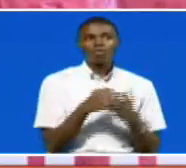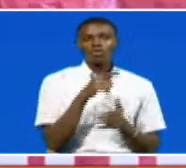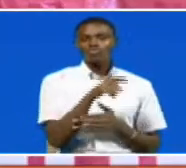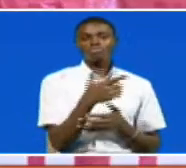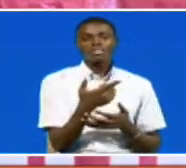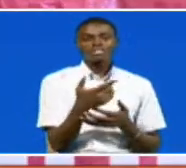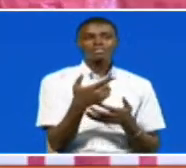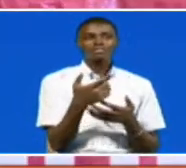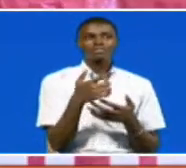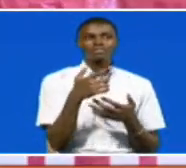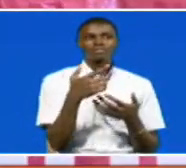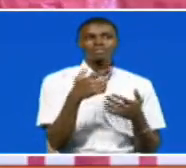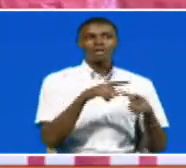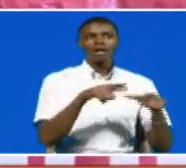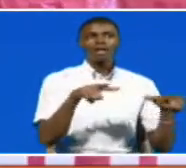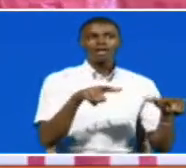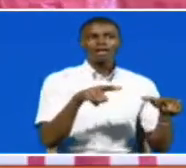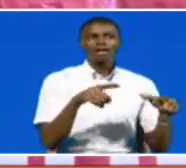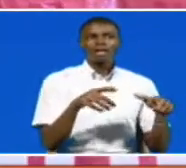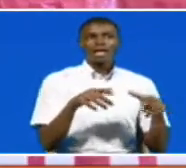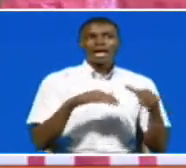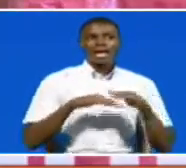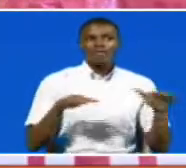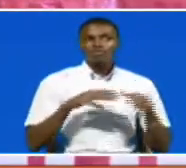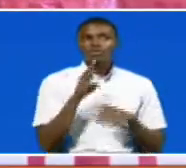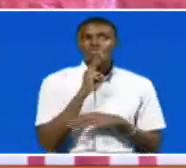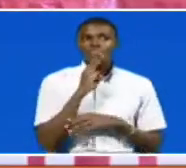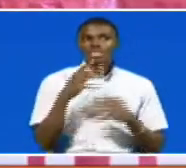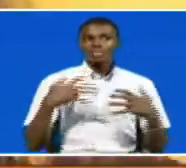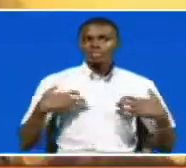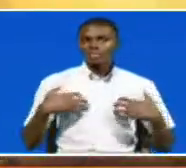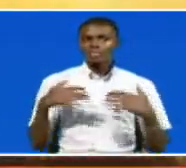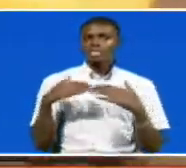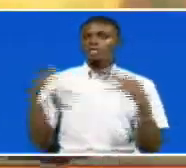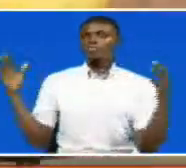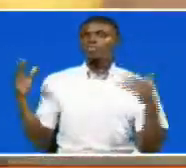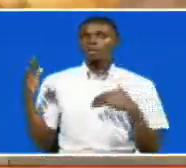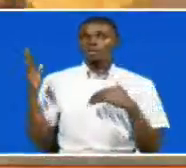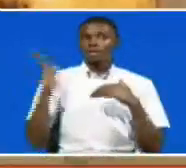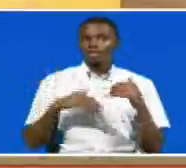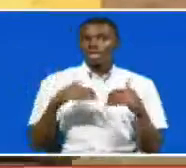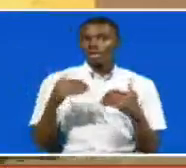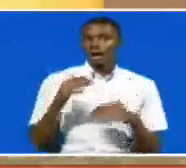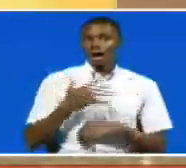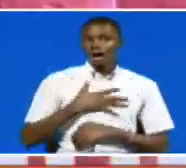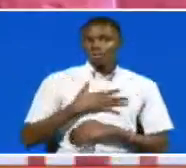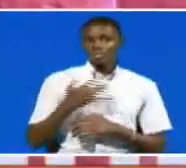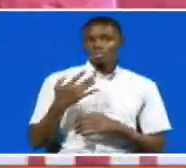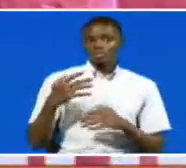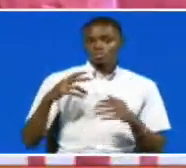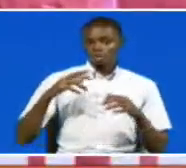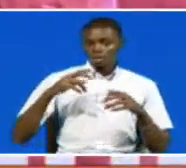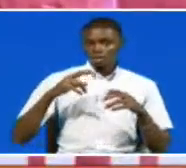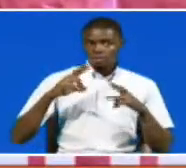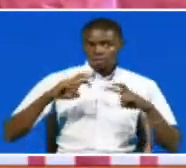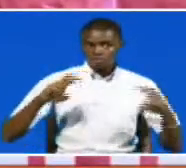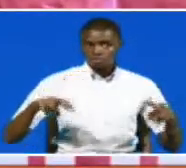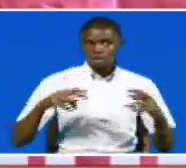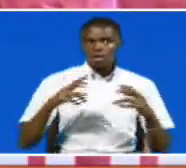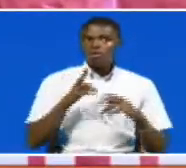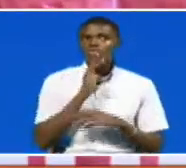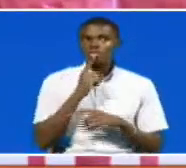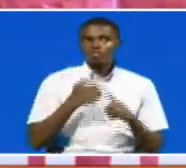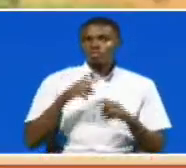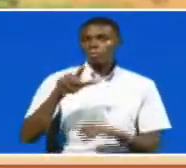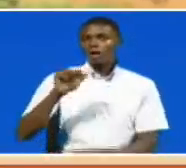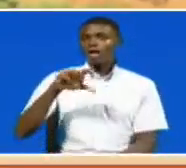laga tarachi. Na unajua the level of water maji yenye iko refugee ni mengi sana kushinda yale. Sisi bado tunachota maji kwa laga. But refugees